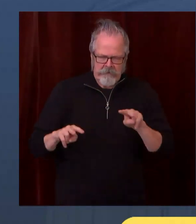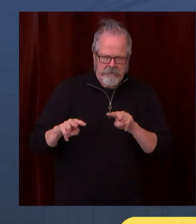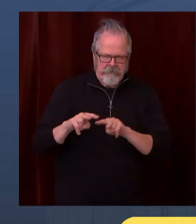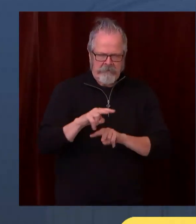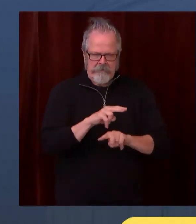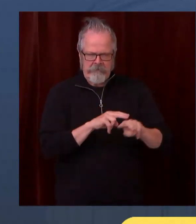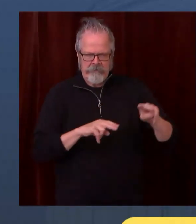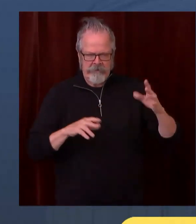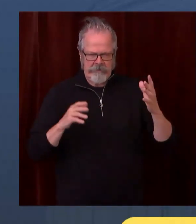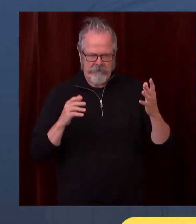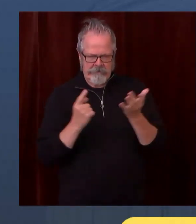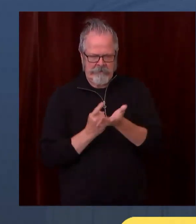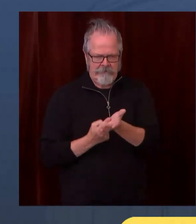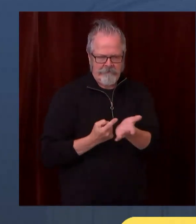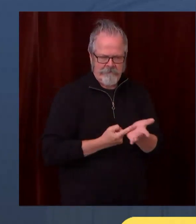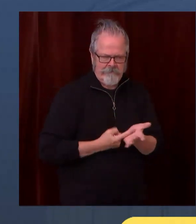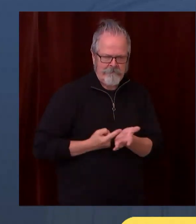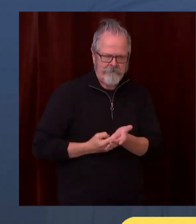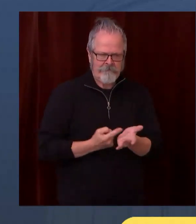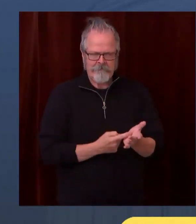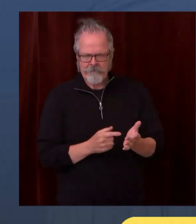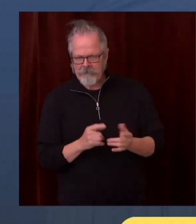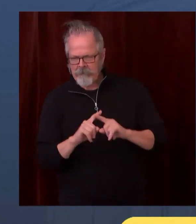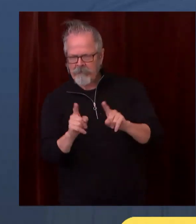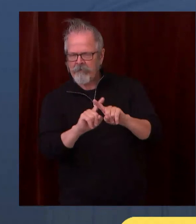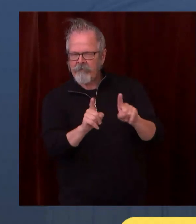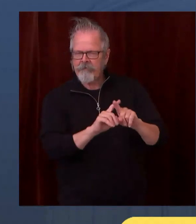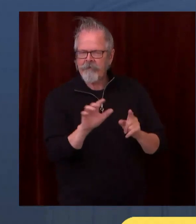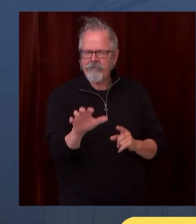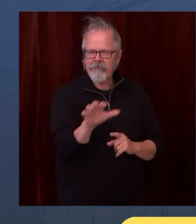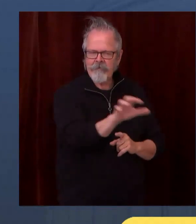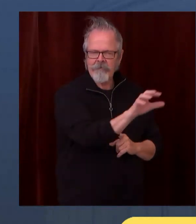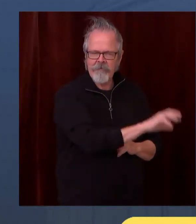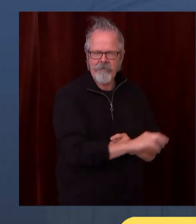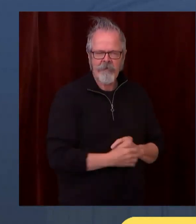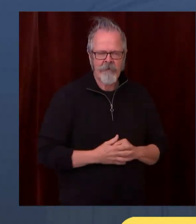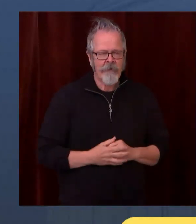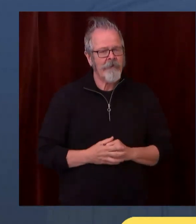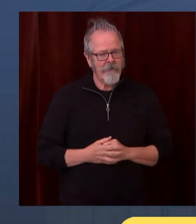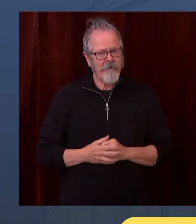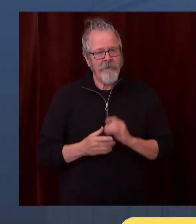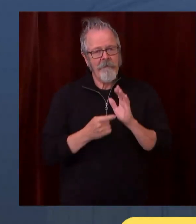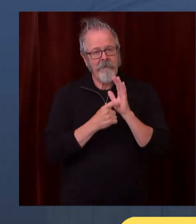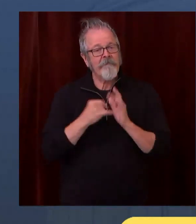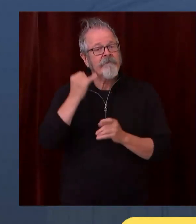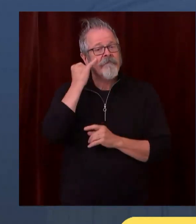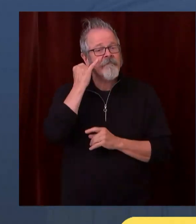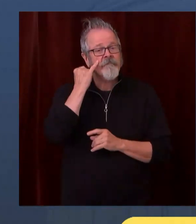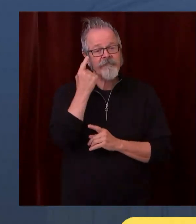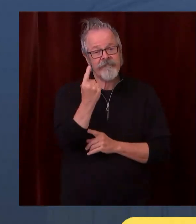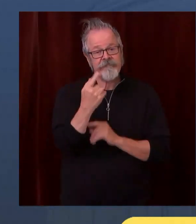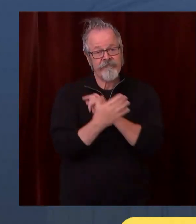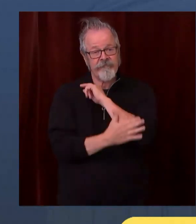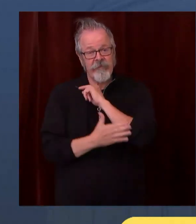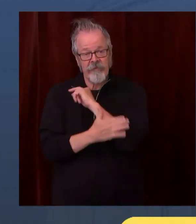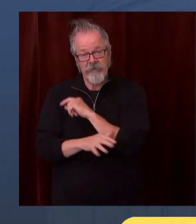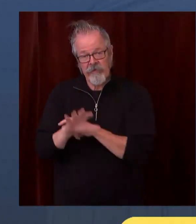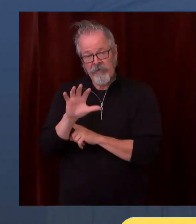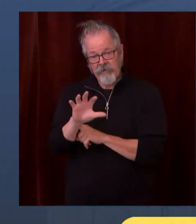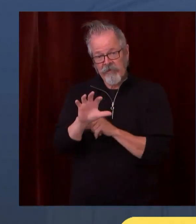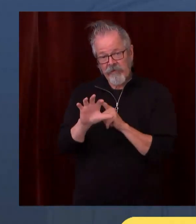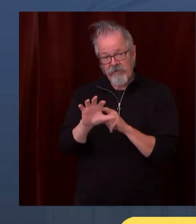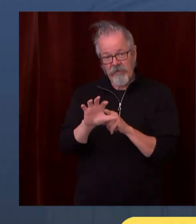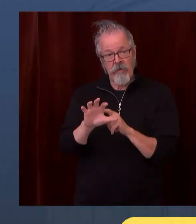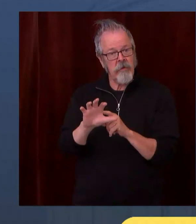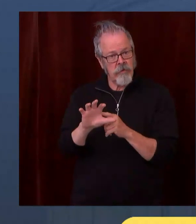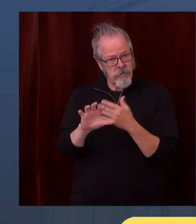certain threshold, but you find out that they're surrounded by counties with 5 times as much infection, you at least have to be aware of that.